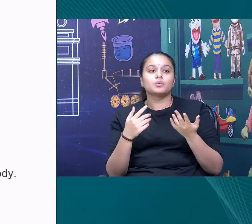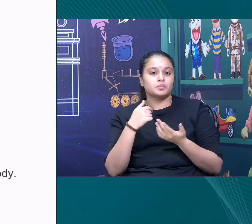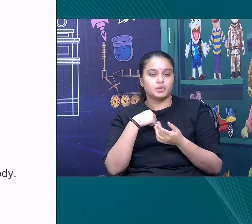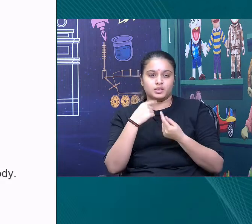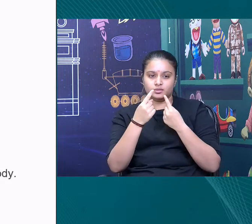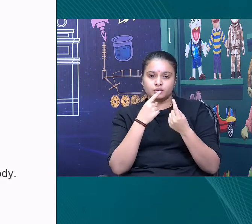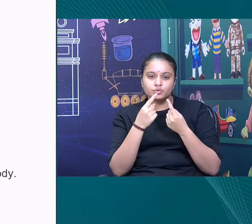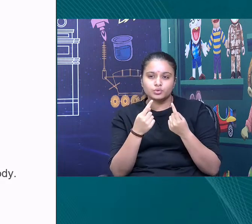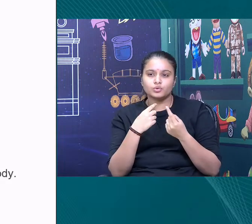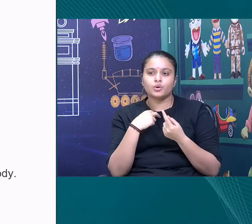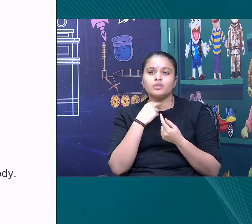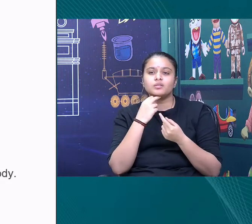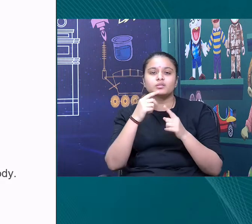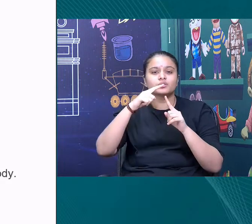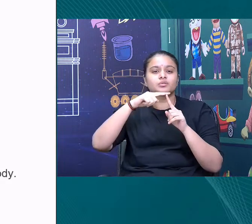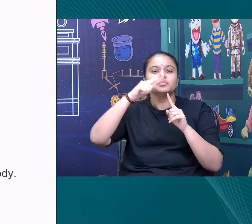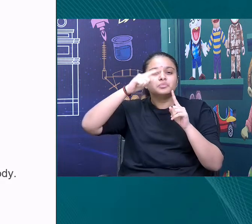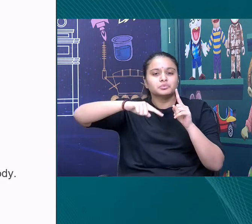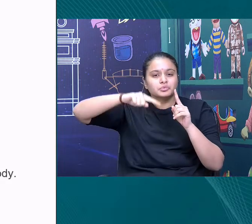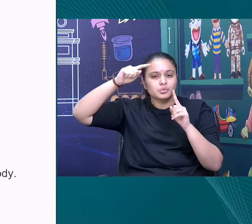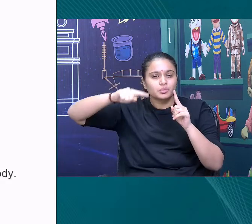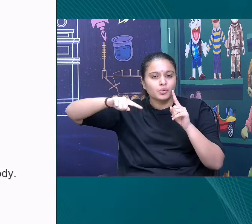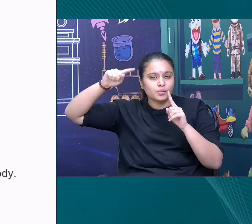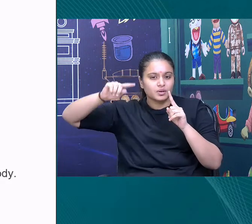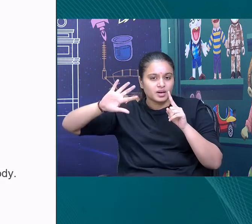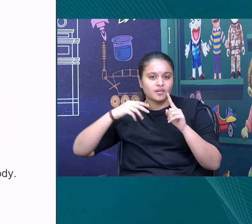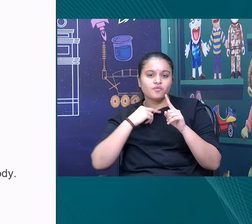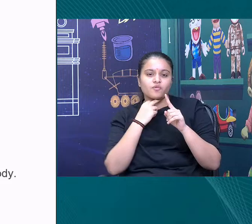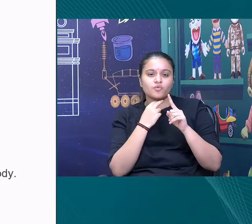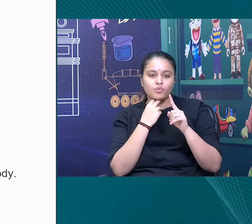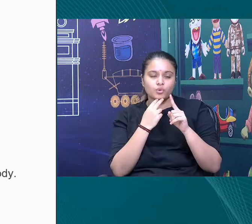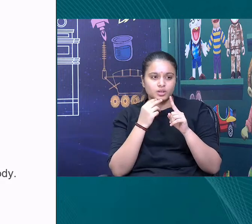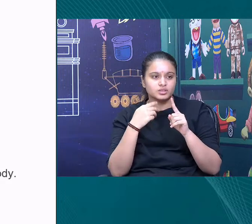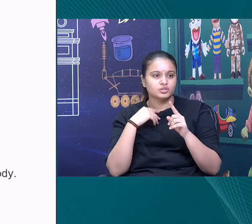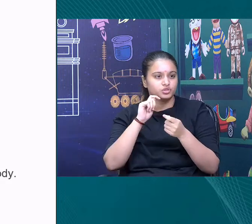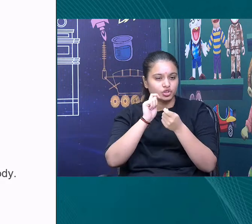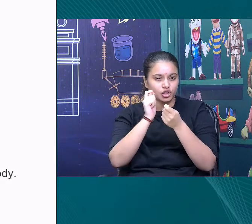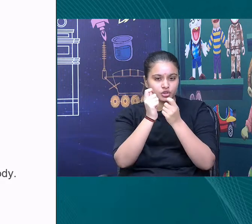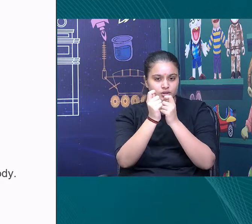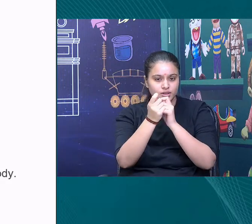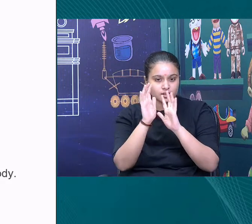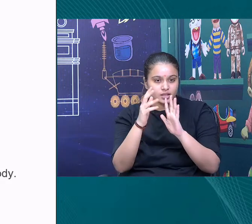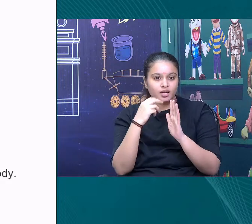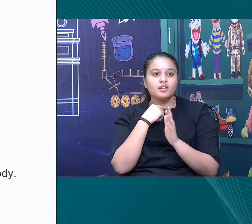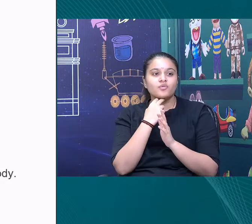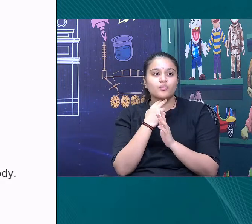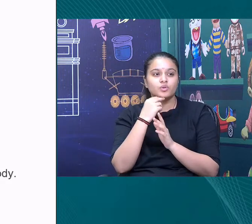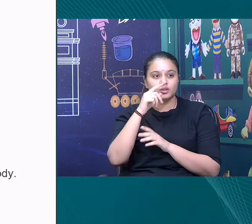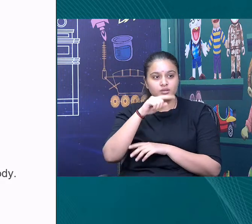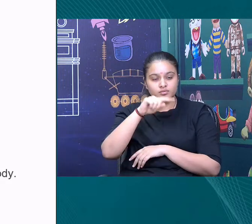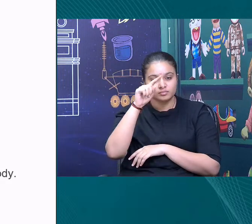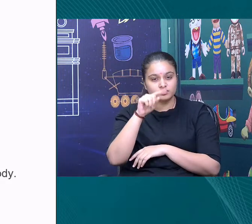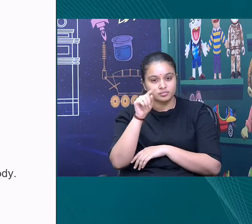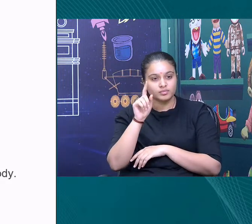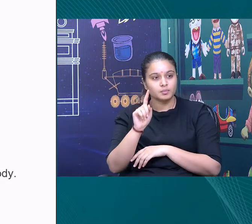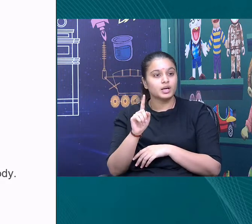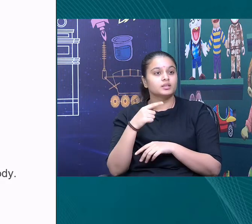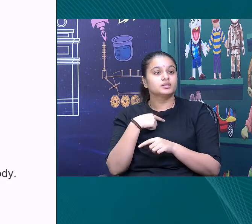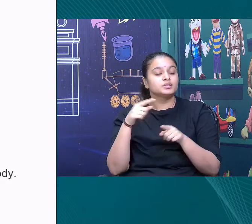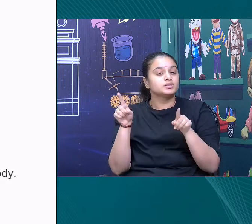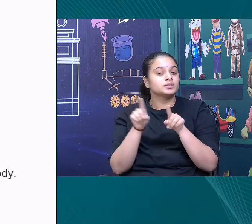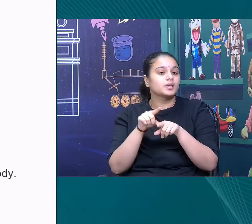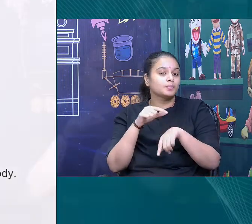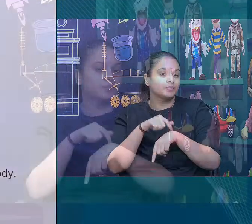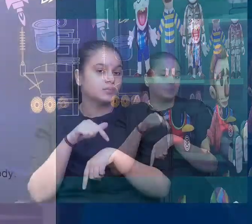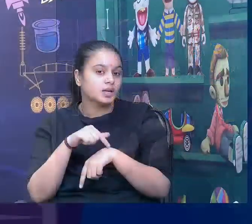talk, when you talk, we can express a lot of our emotions by simply changing our tone, right? Yes. But at the same time, he